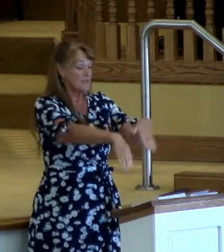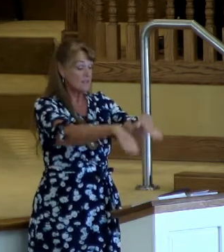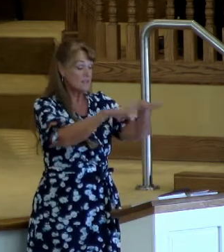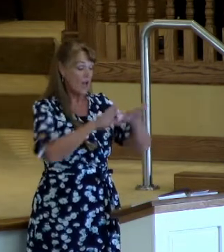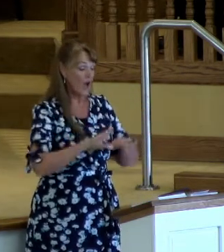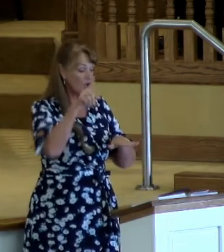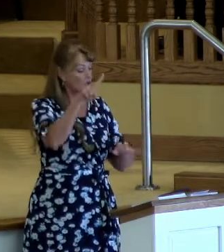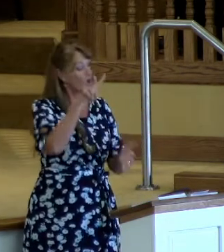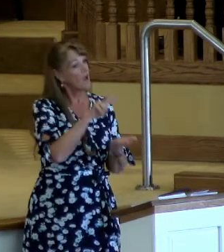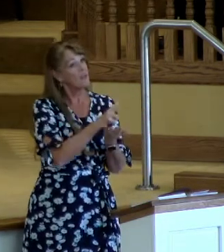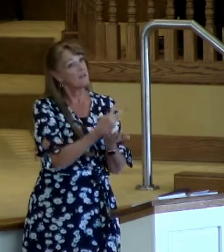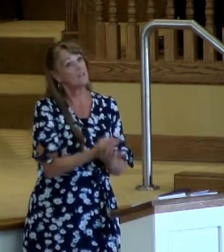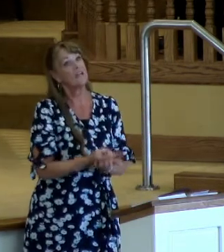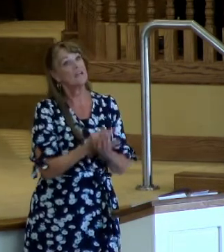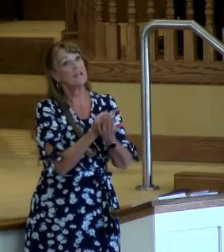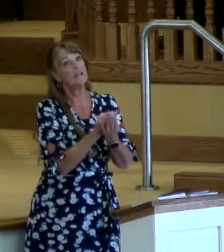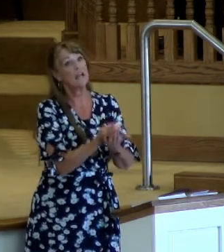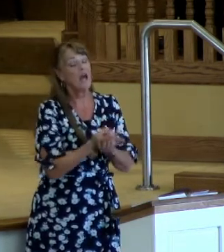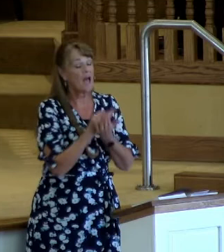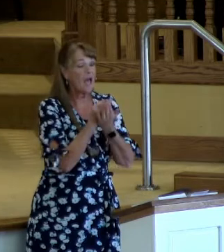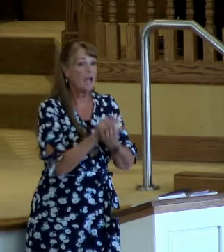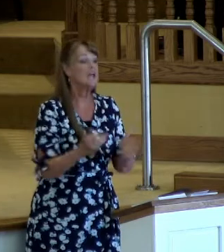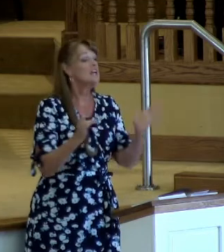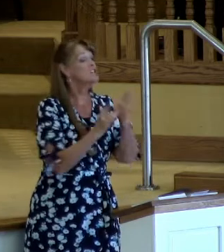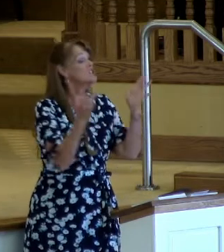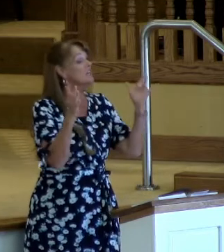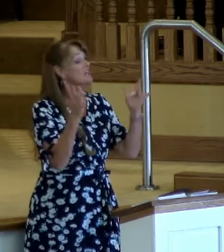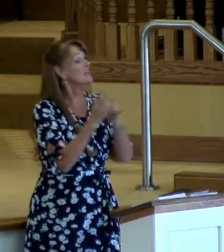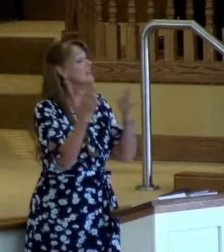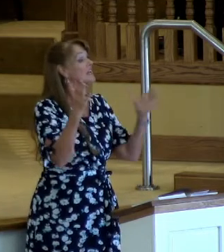Low in the grave he lay.